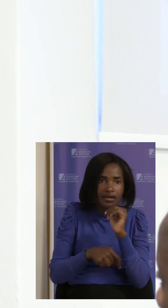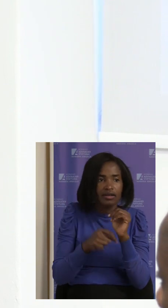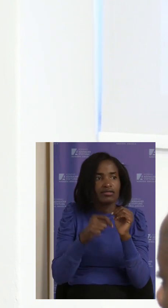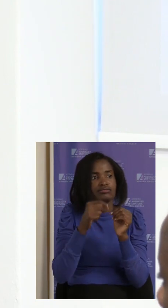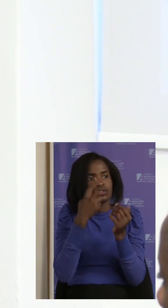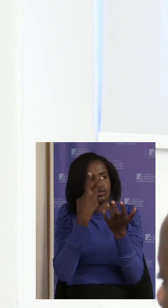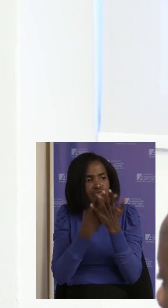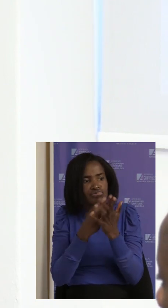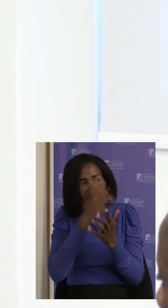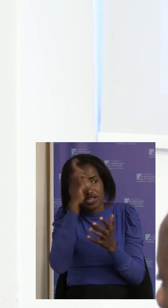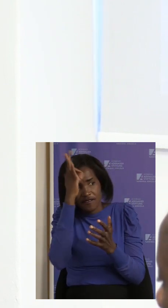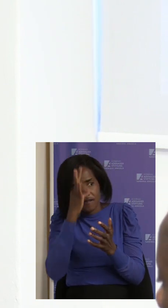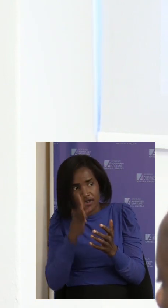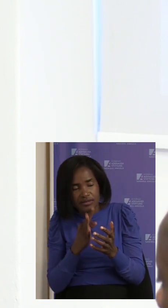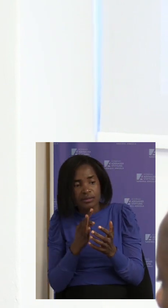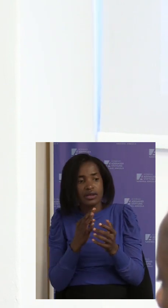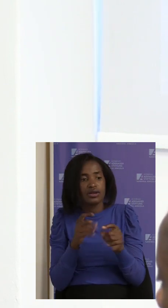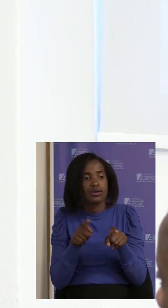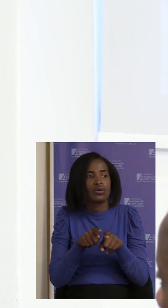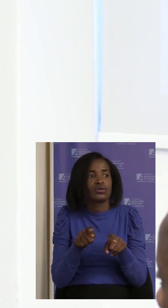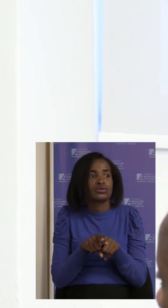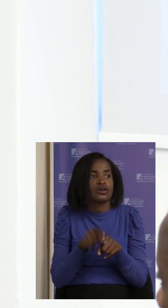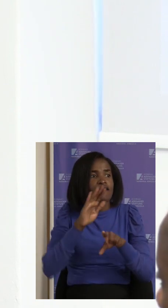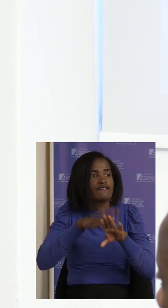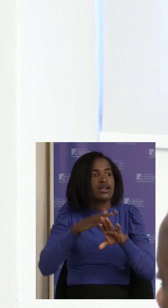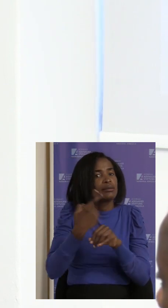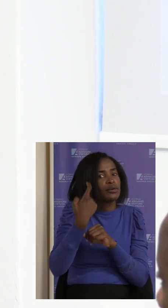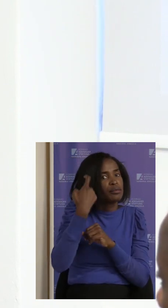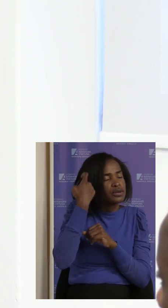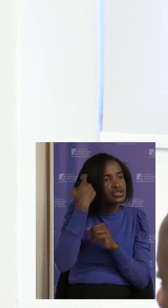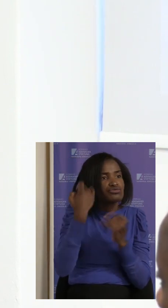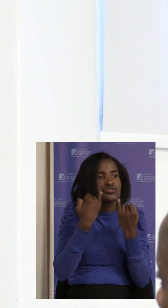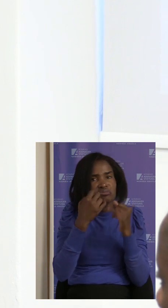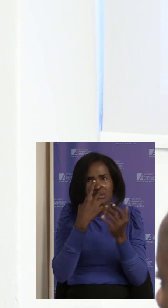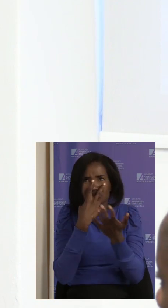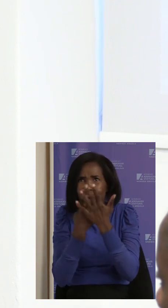Facebook page, and also key stakeholders like the ministry.